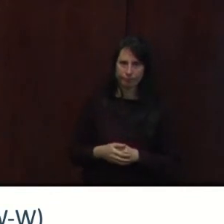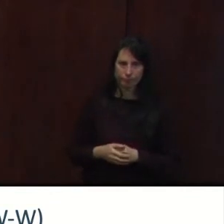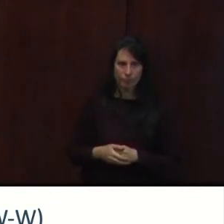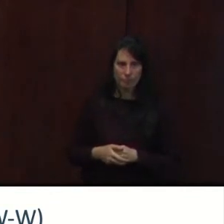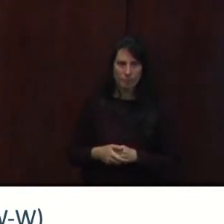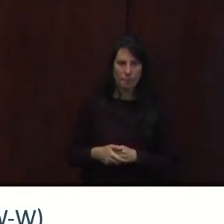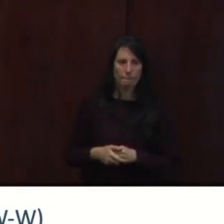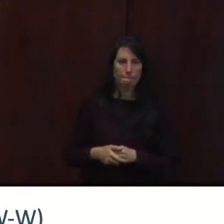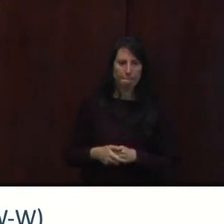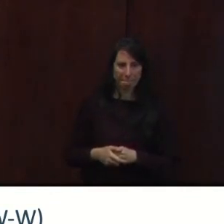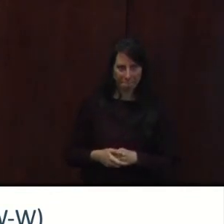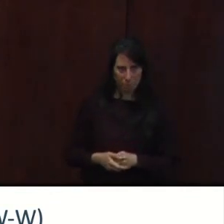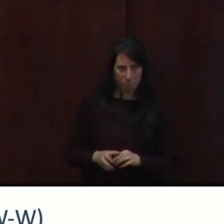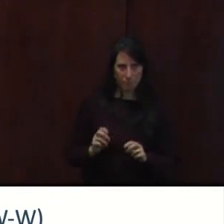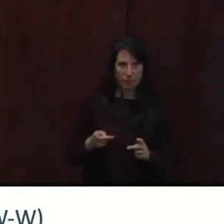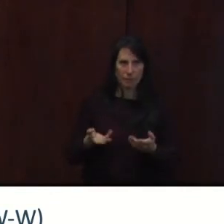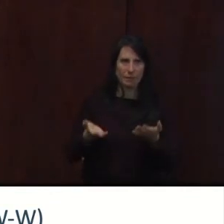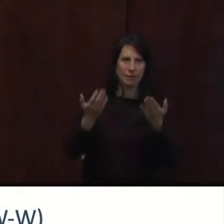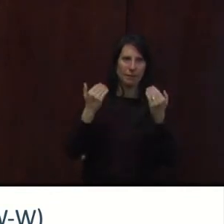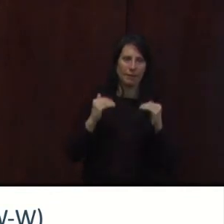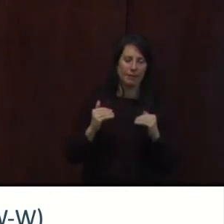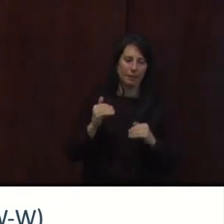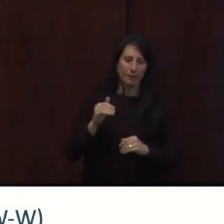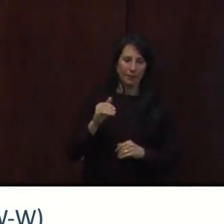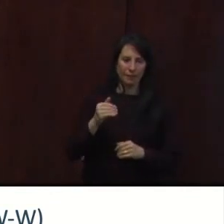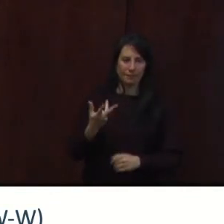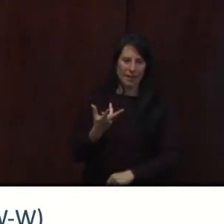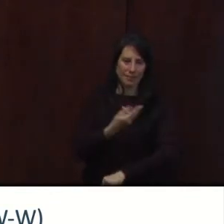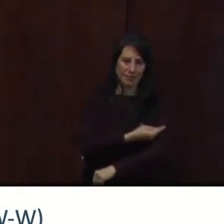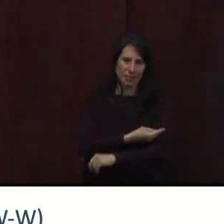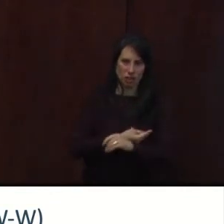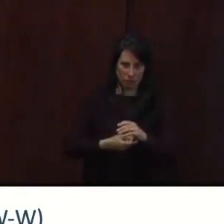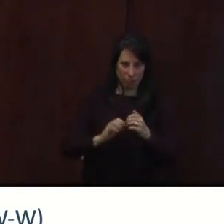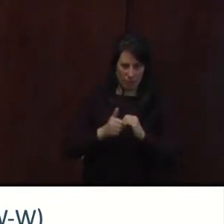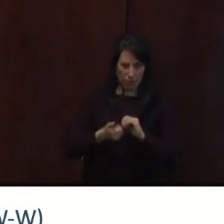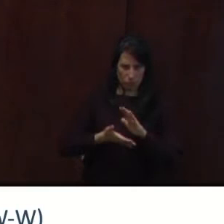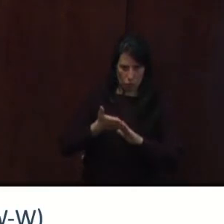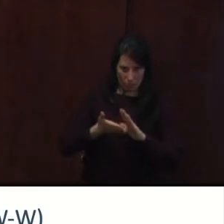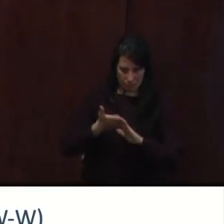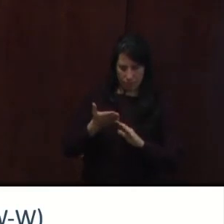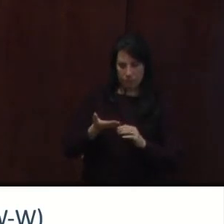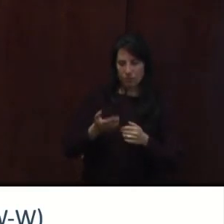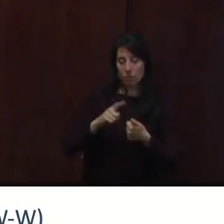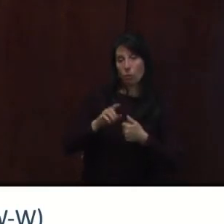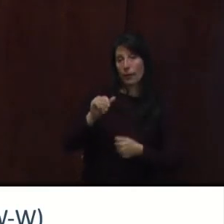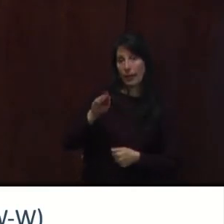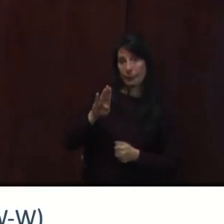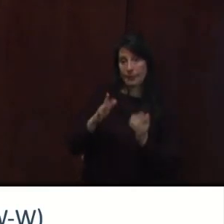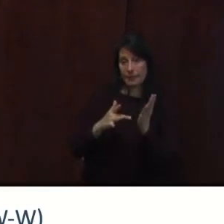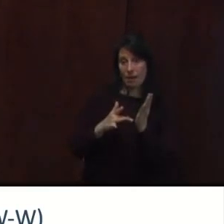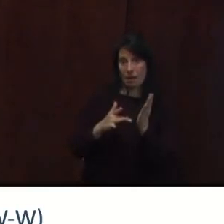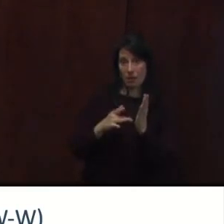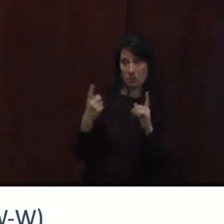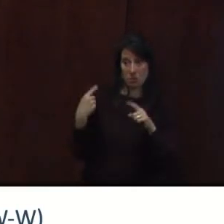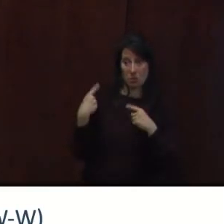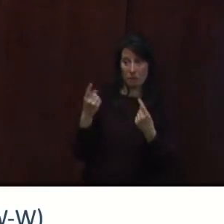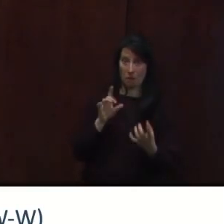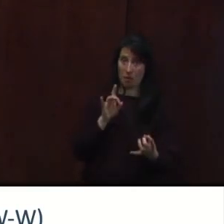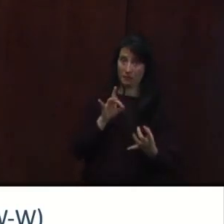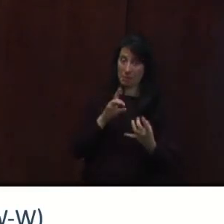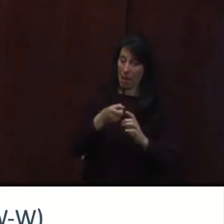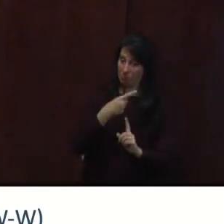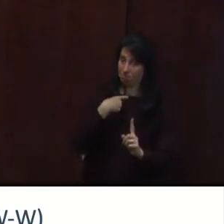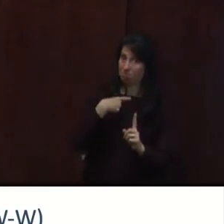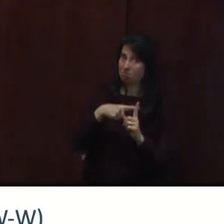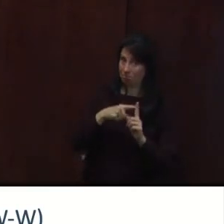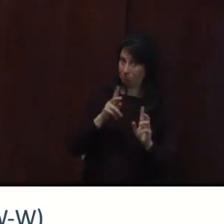So I'm going to go into a VAX operations overview. So at the AB Tech, we're receiving overwhelmingly positive feedback from people and clients who pass